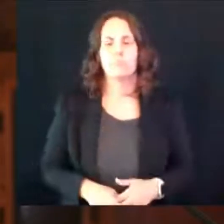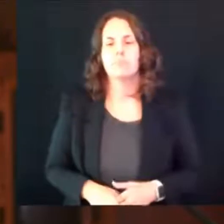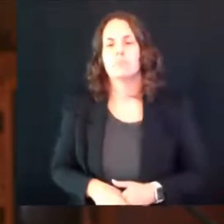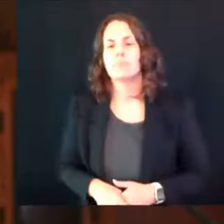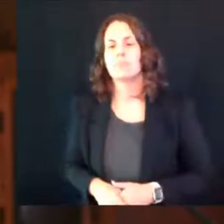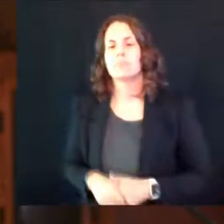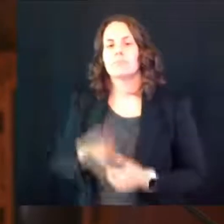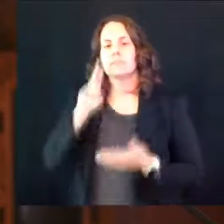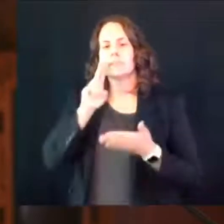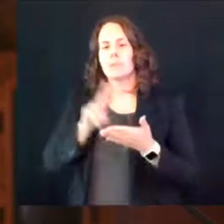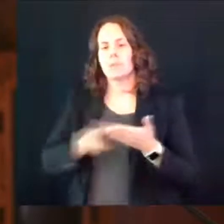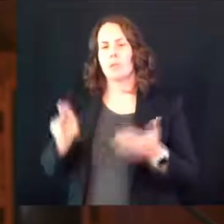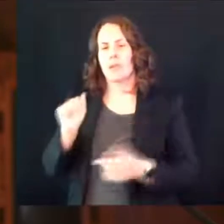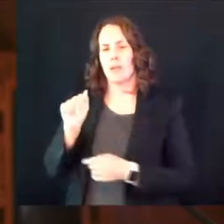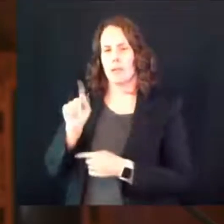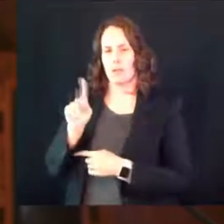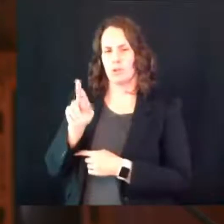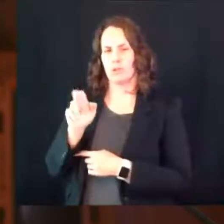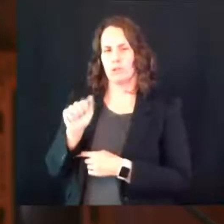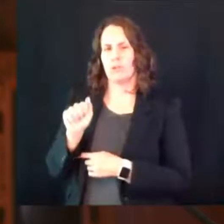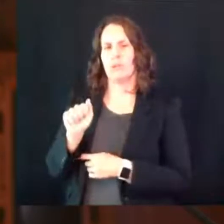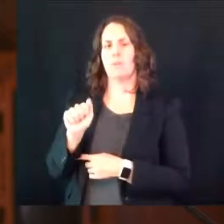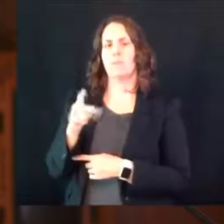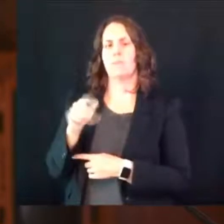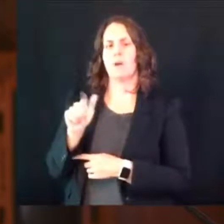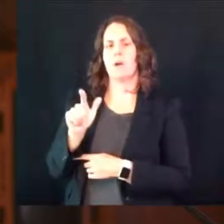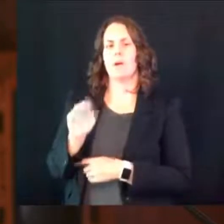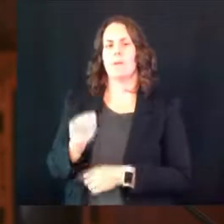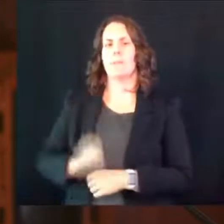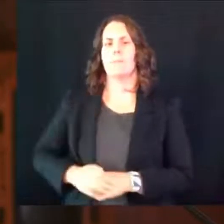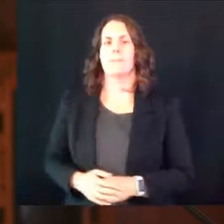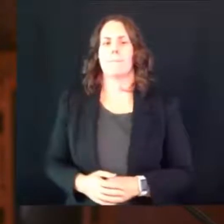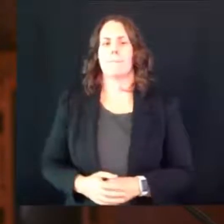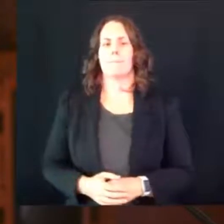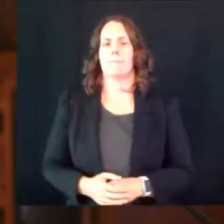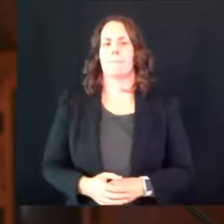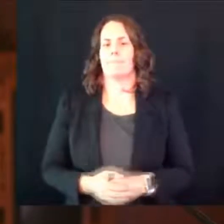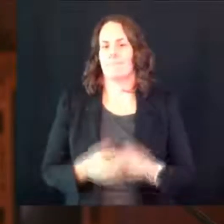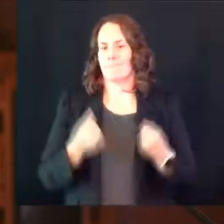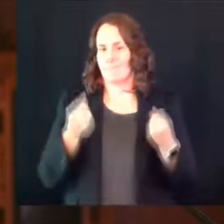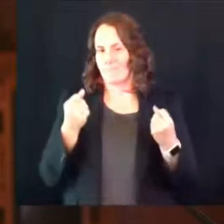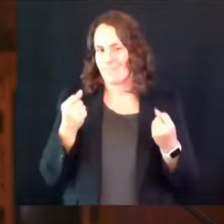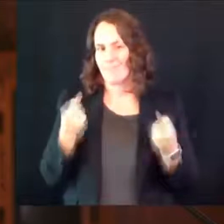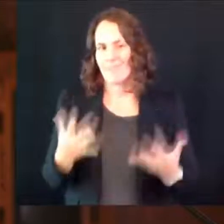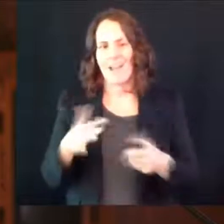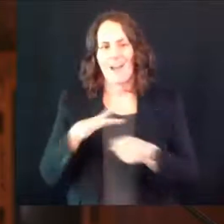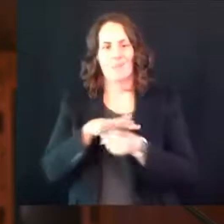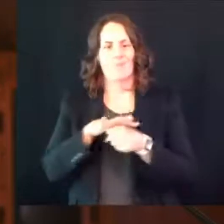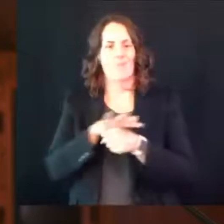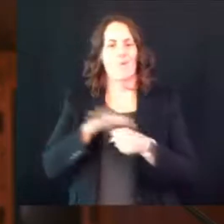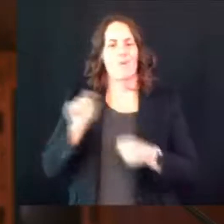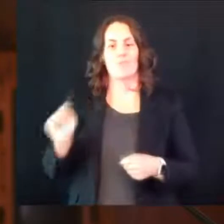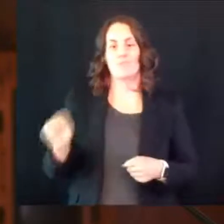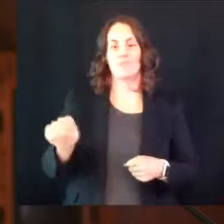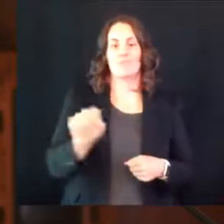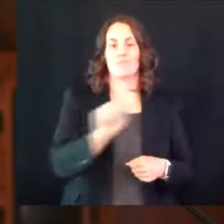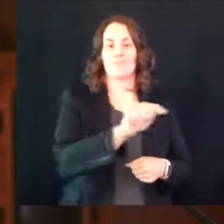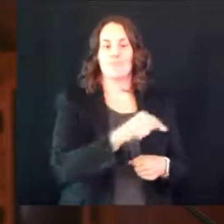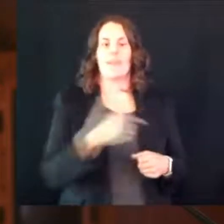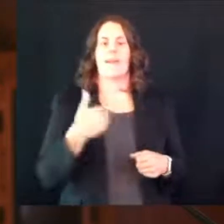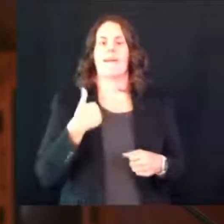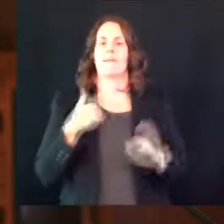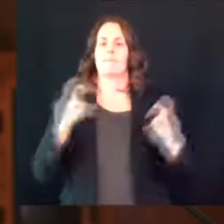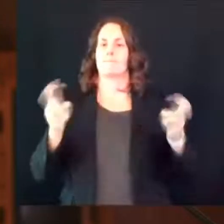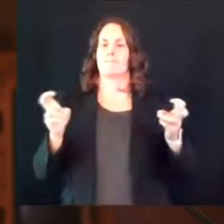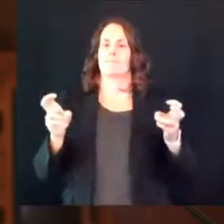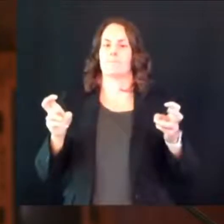their residents, to their citizens, based on the mitigation strategies that are included in the guidance. I think